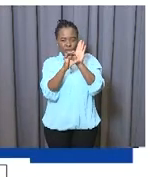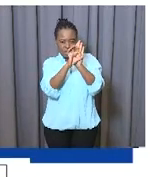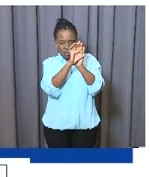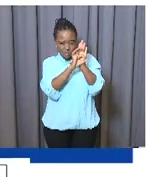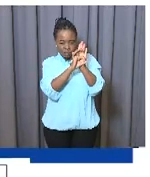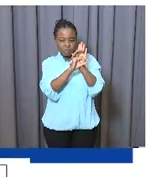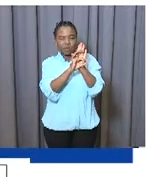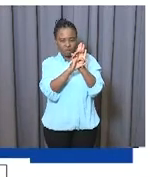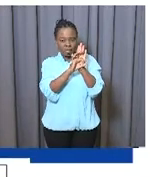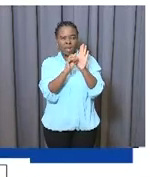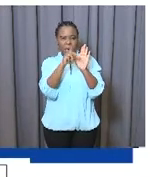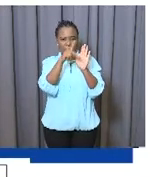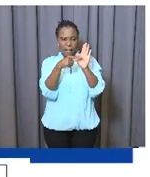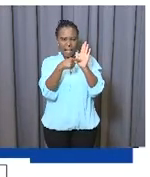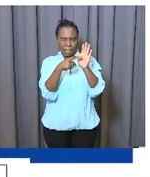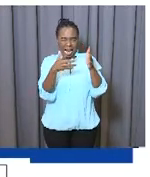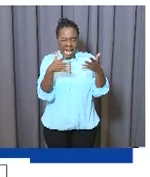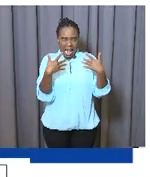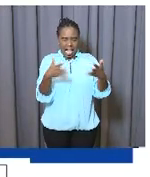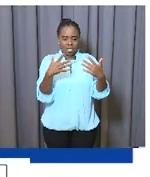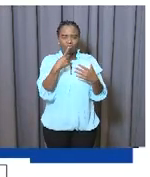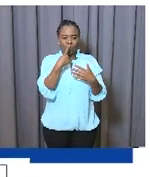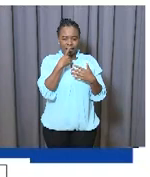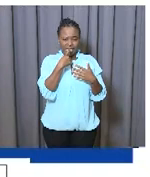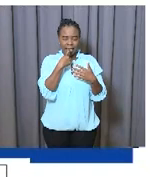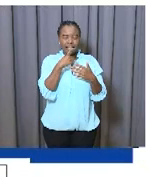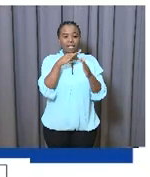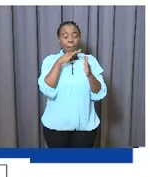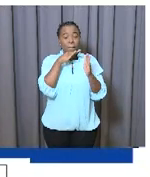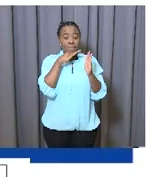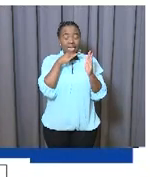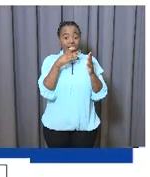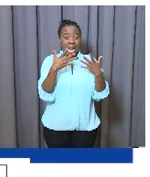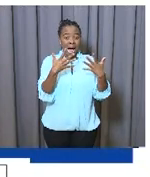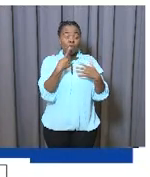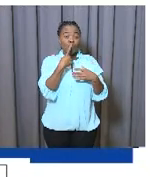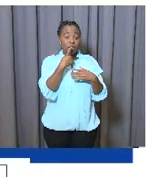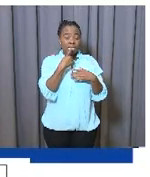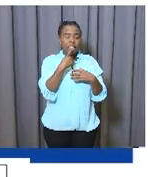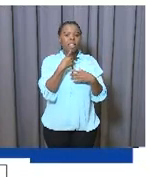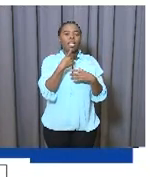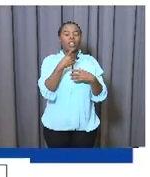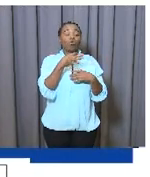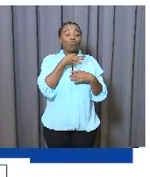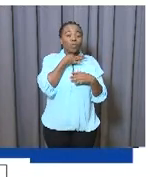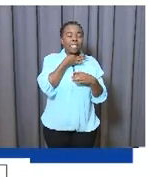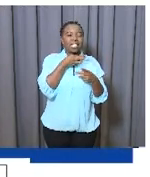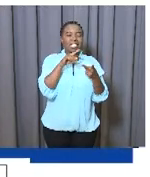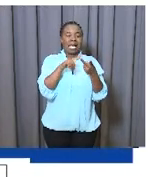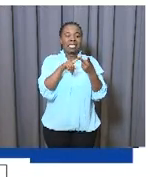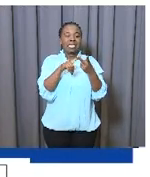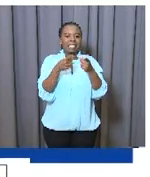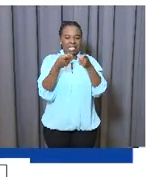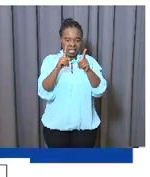map, they are lighter, it means that the risk as well as vulnerability